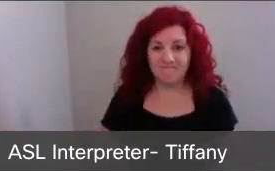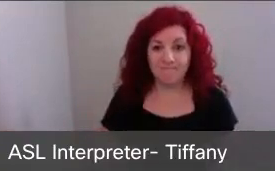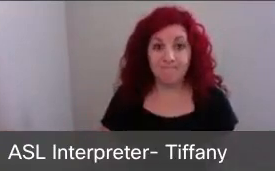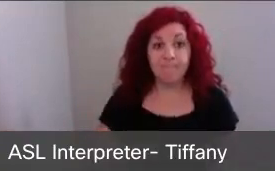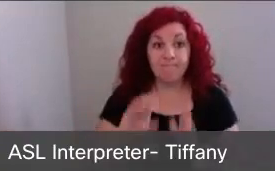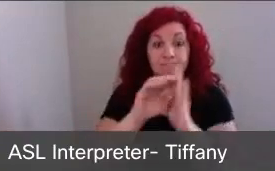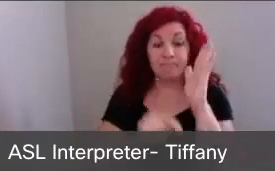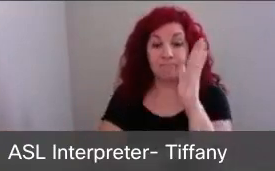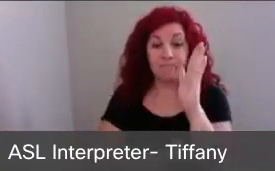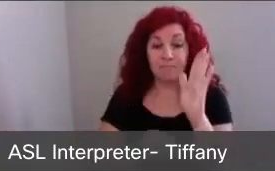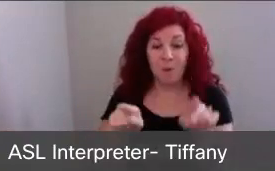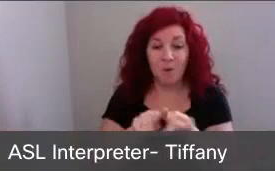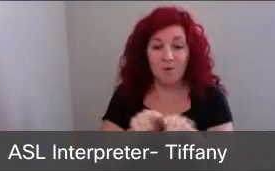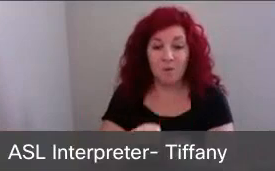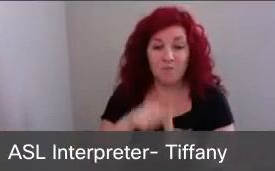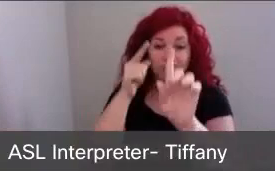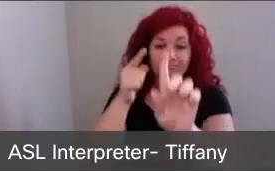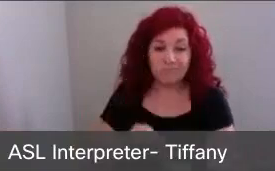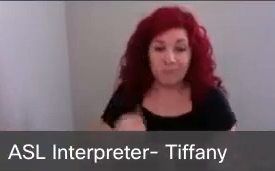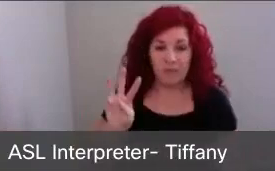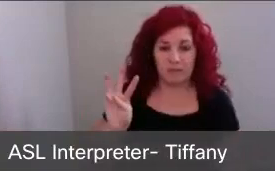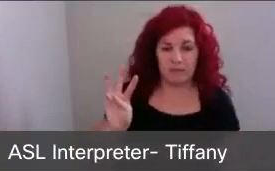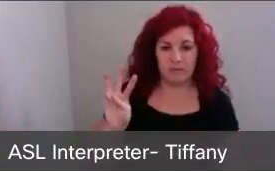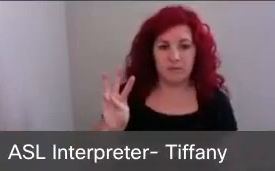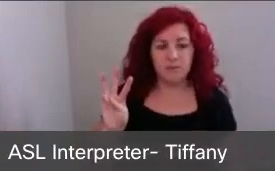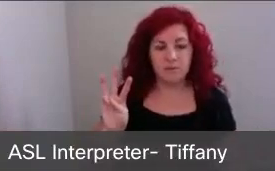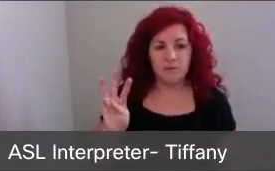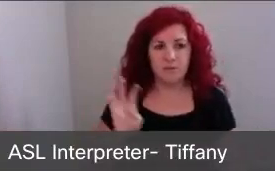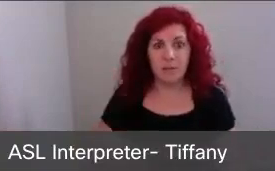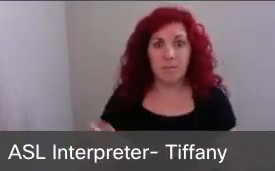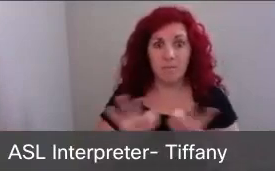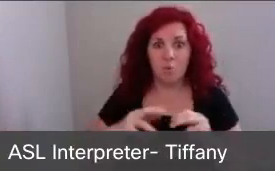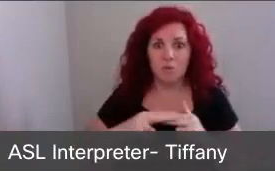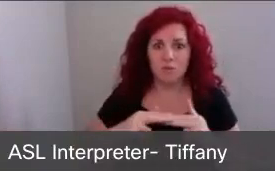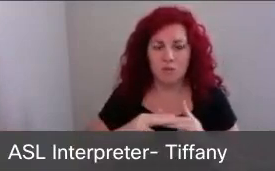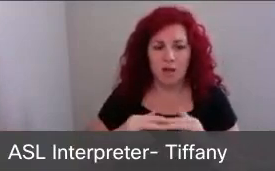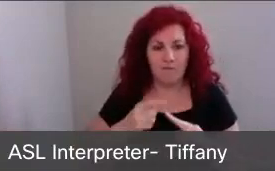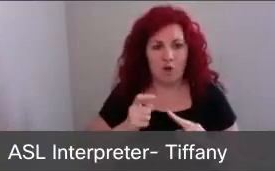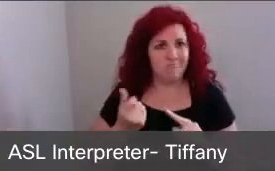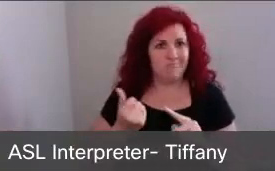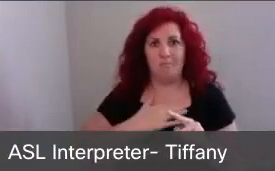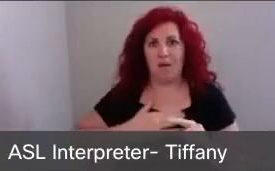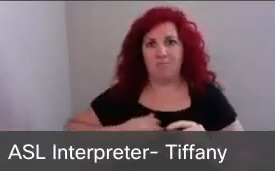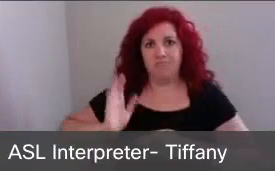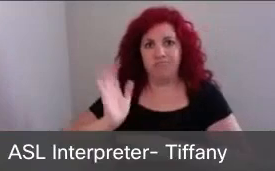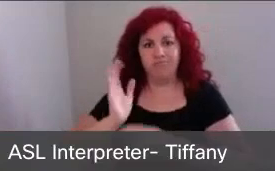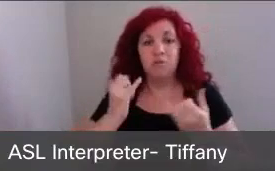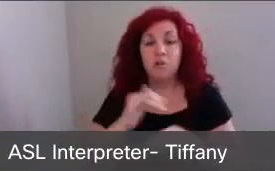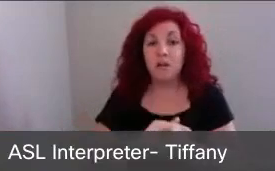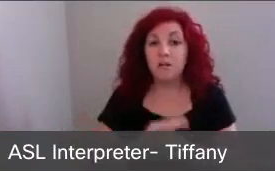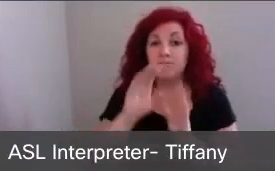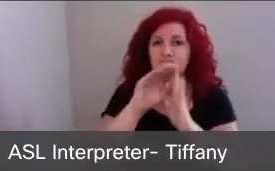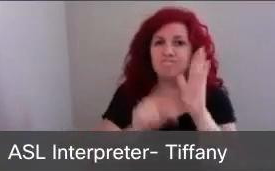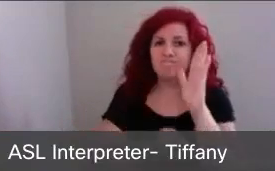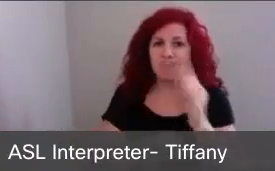also prescribes 6 goals, and this is probably the most important slide of anything I'm going to be talking about tonight. The Constitution prescribes